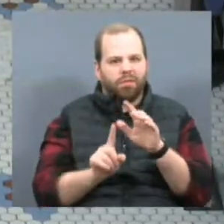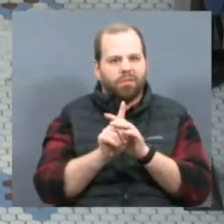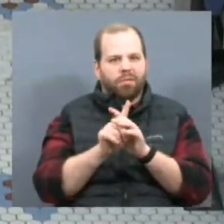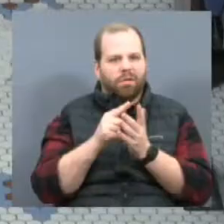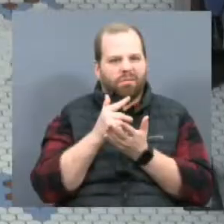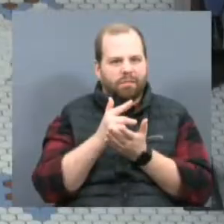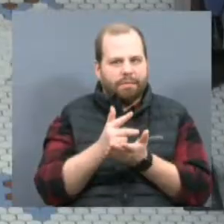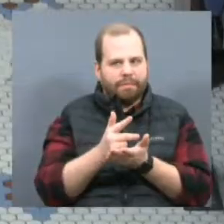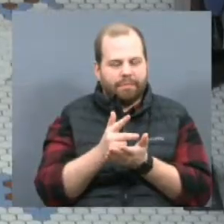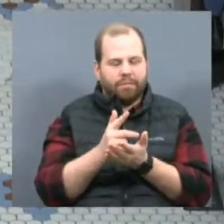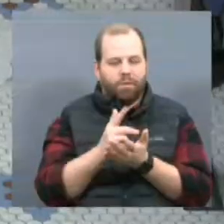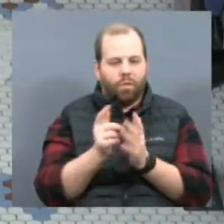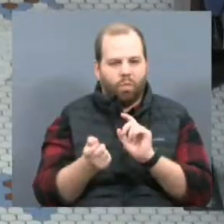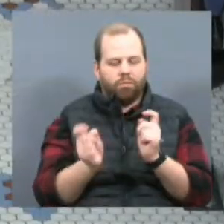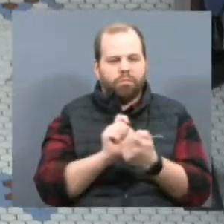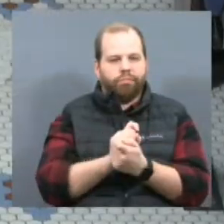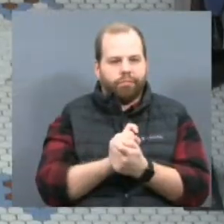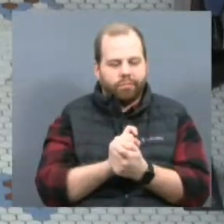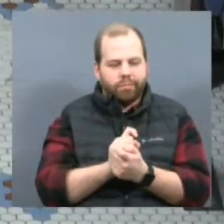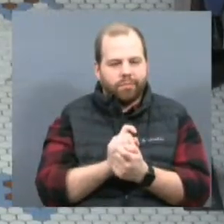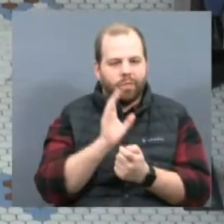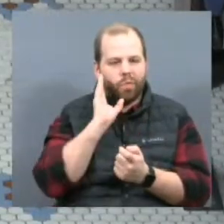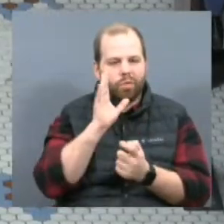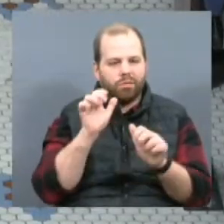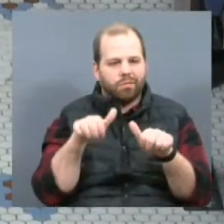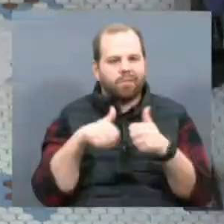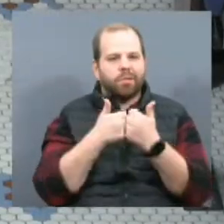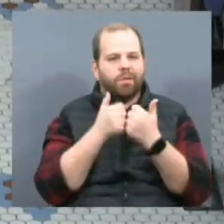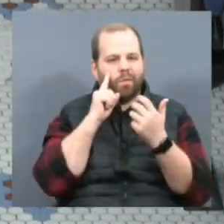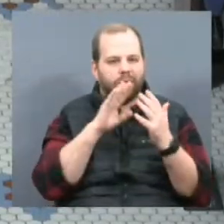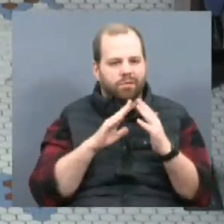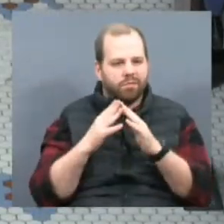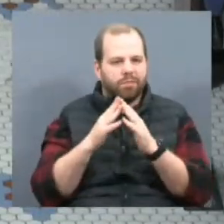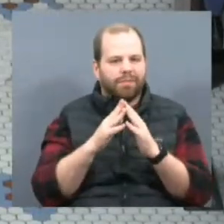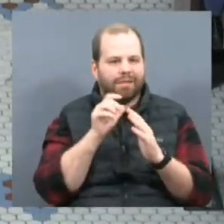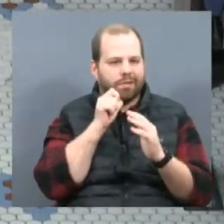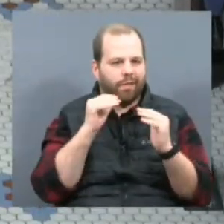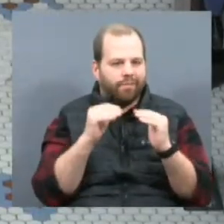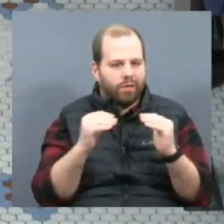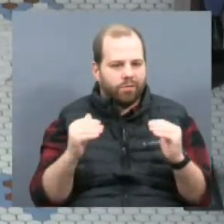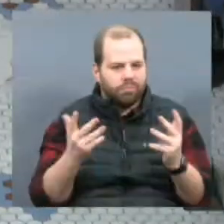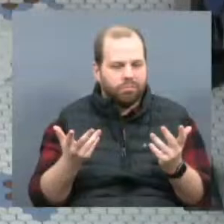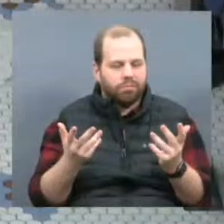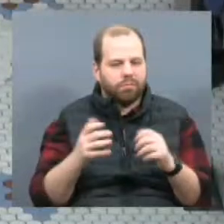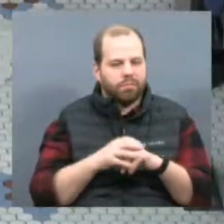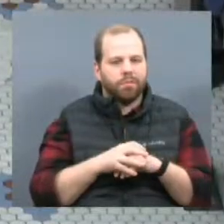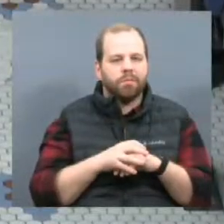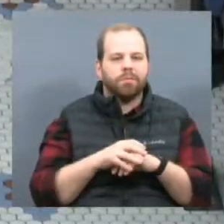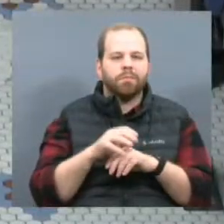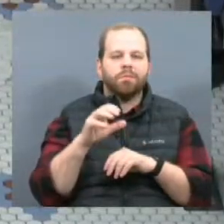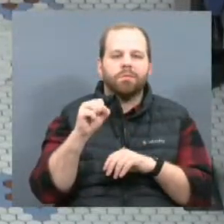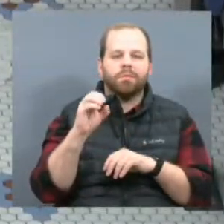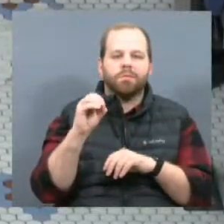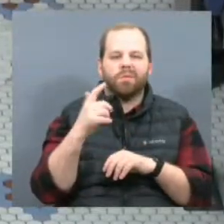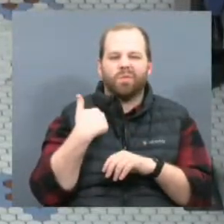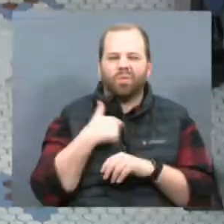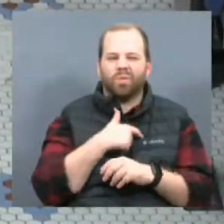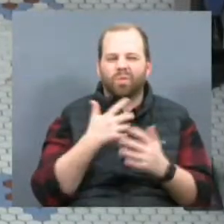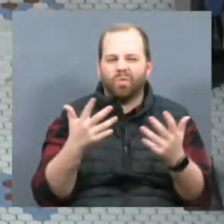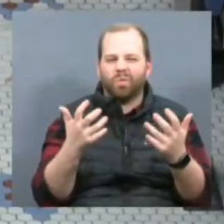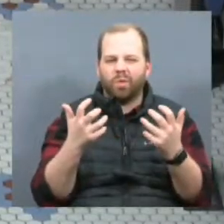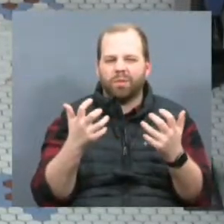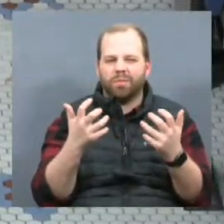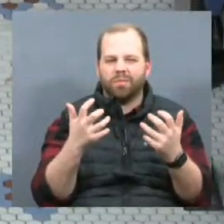think that would be very challenging for the neighbors, unfair to the neighbors. And so we would like